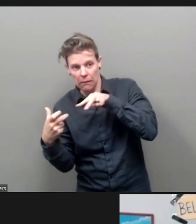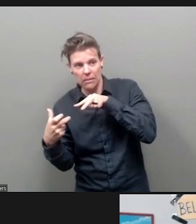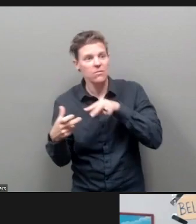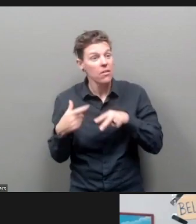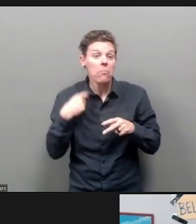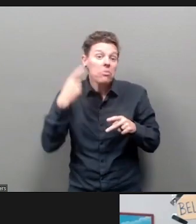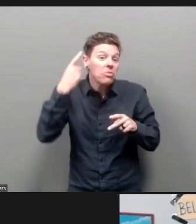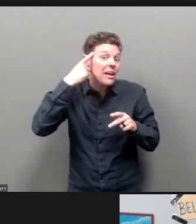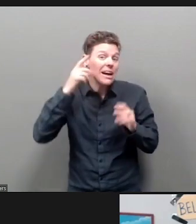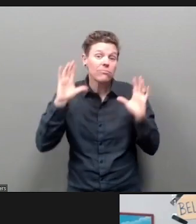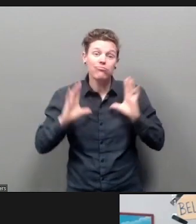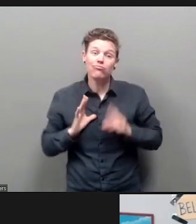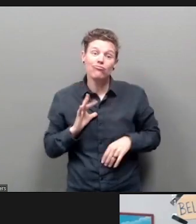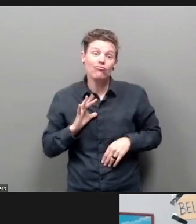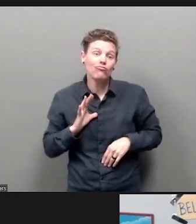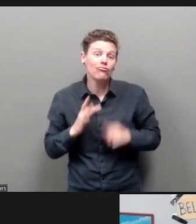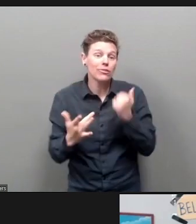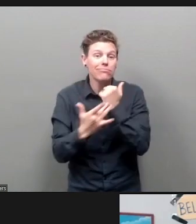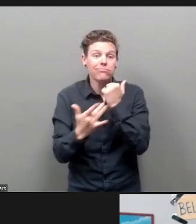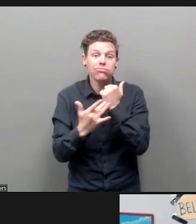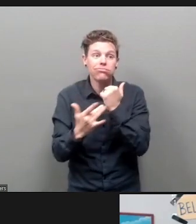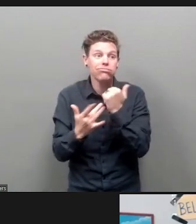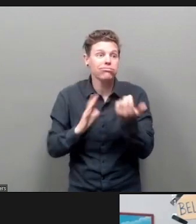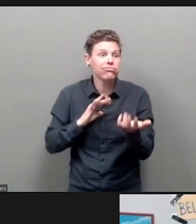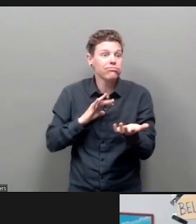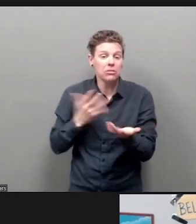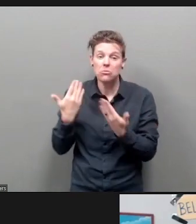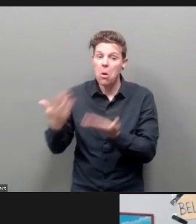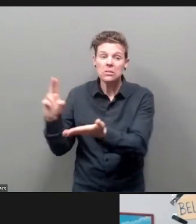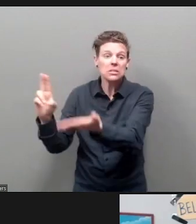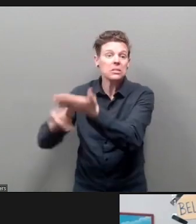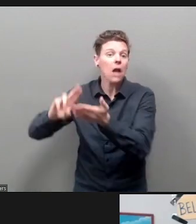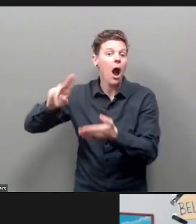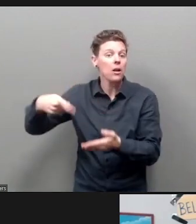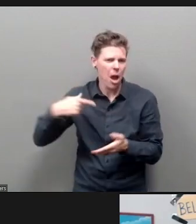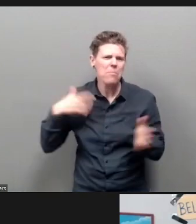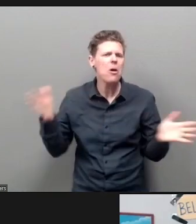to encourage everybody to continue to sign up for that.